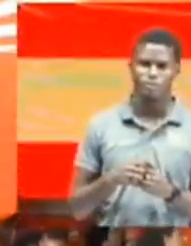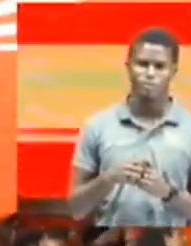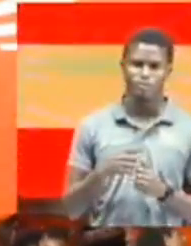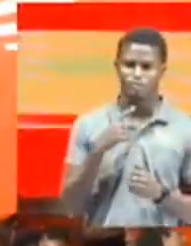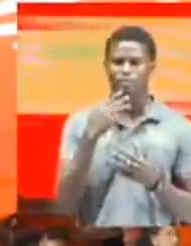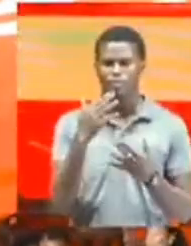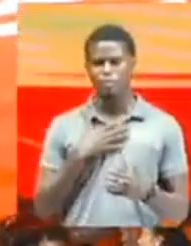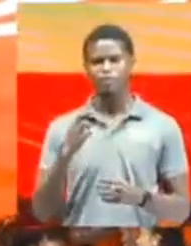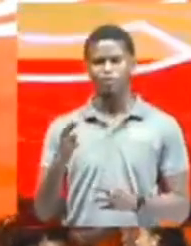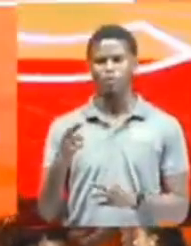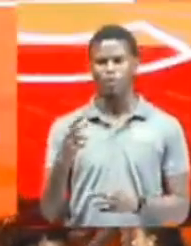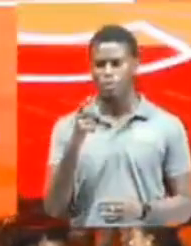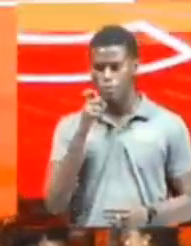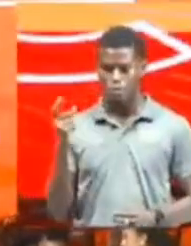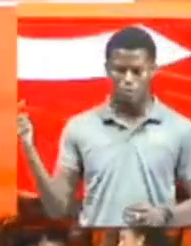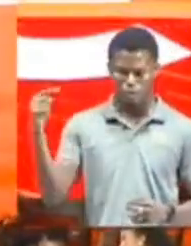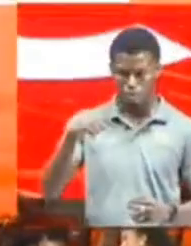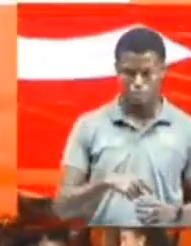Rasta we say.